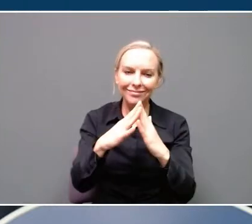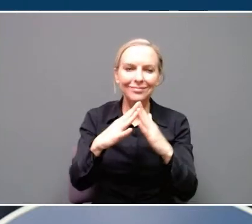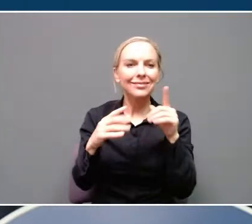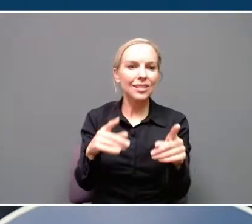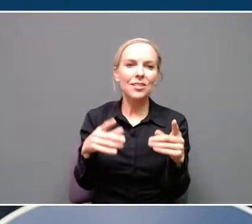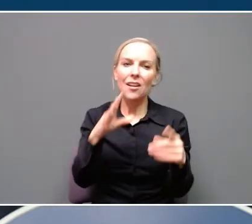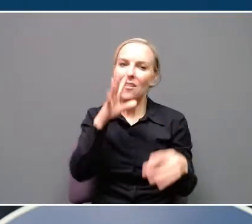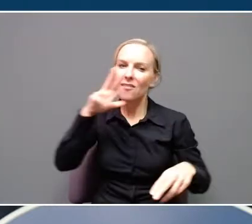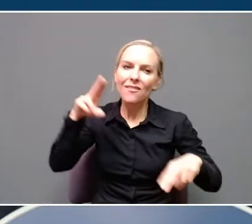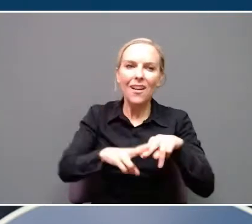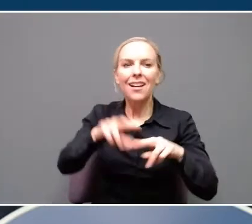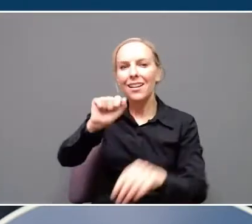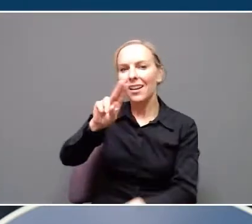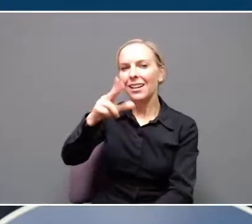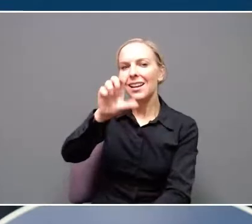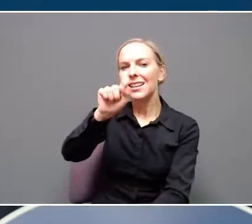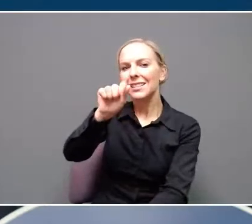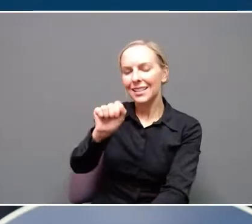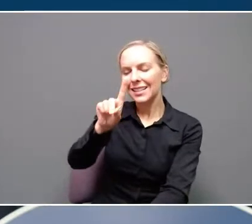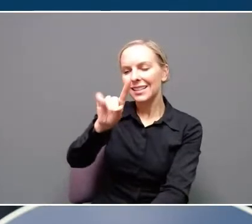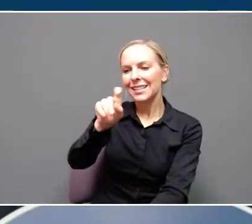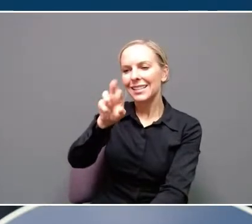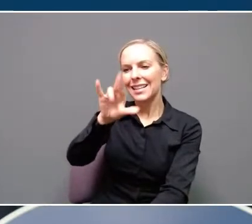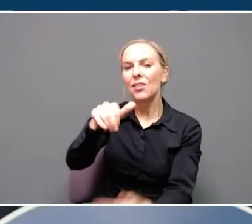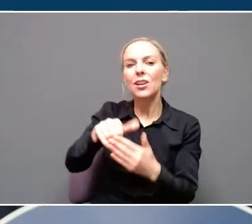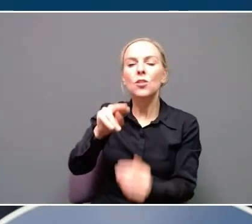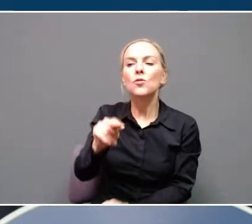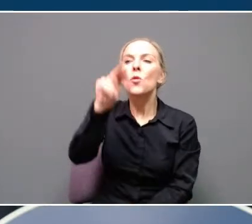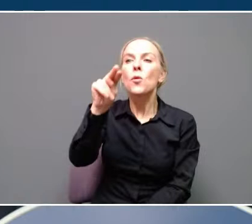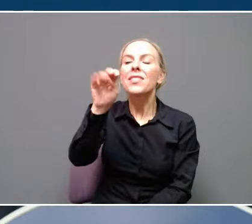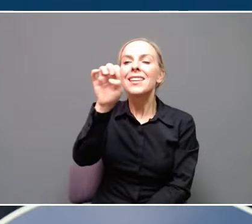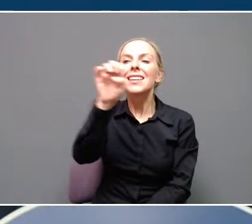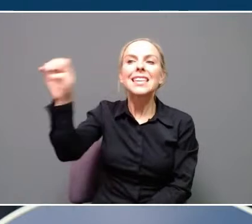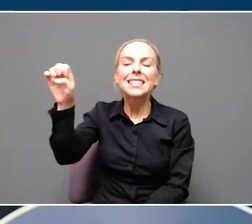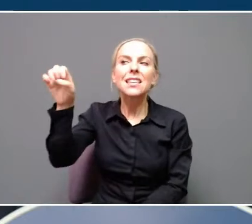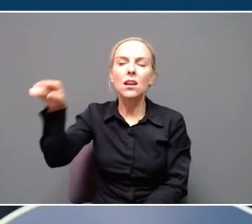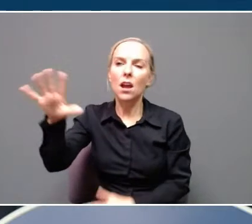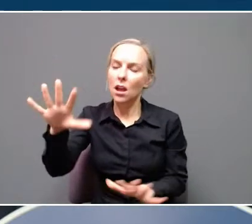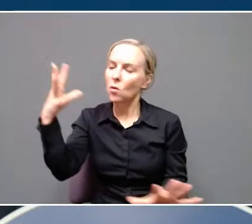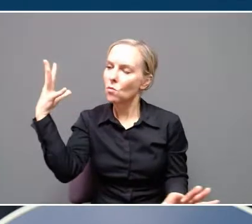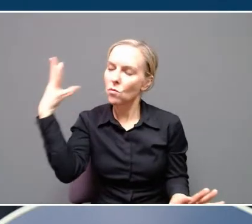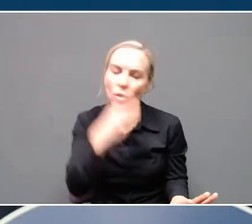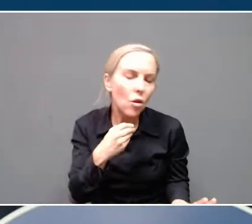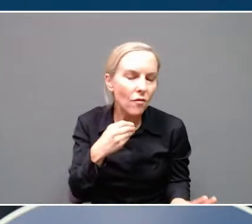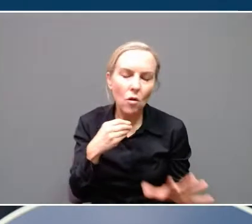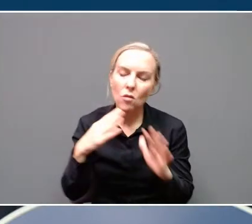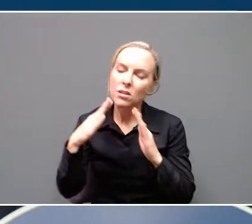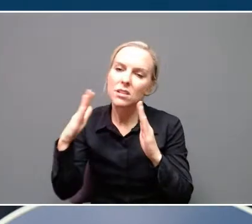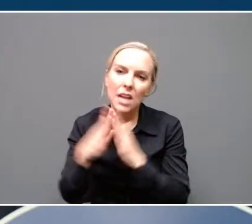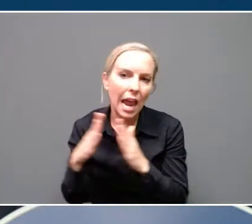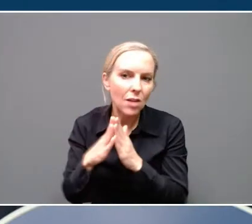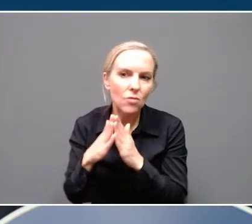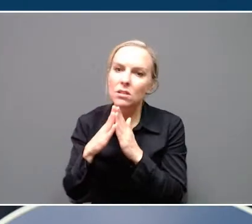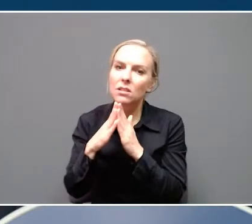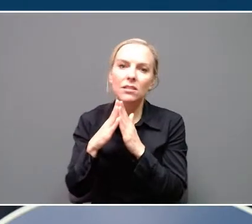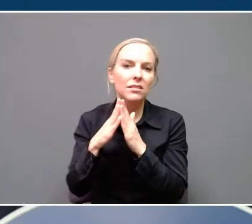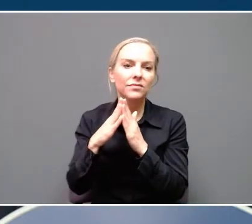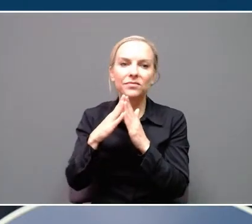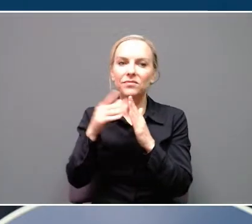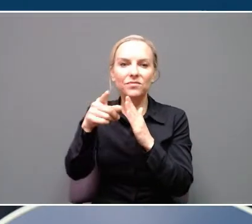company's new operation in Northeast Kentucky, by the way, is one of the most beautiful towns that you can